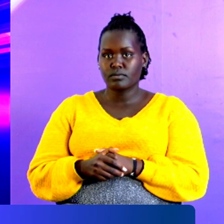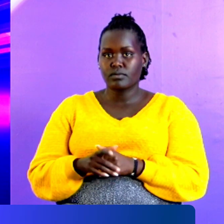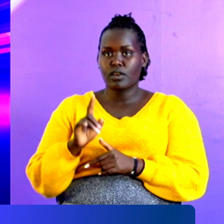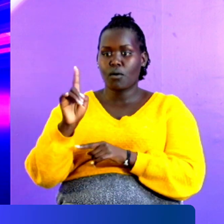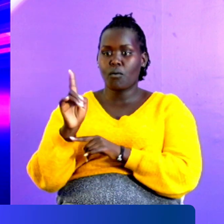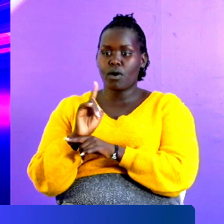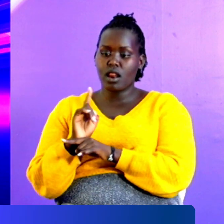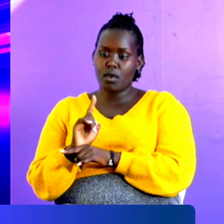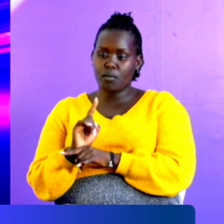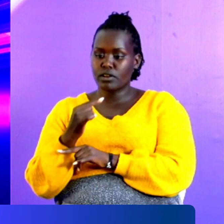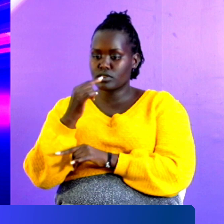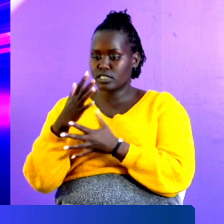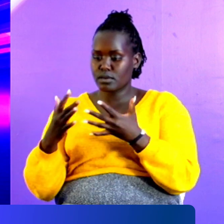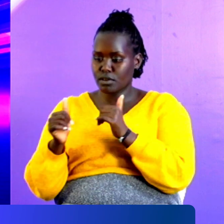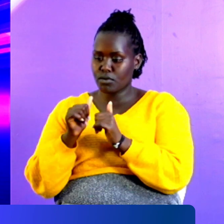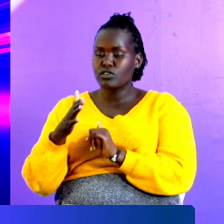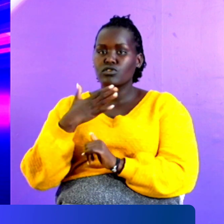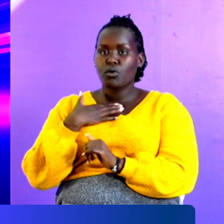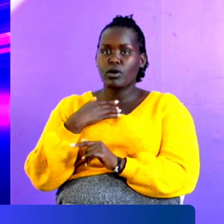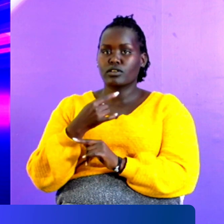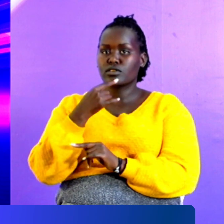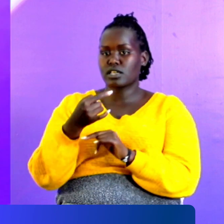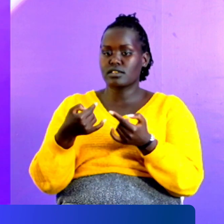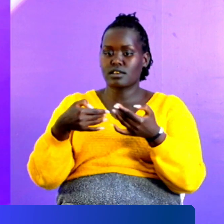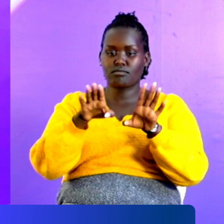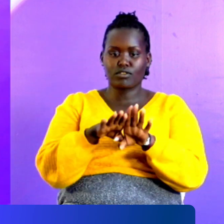1 minute just to say something that you want to say as a closing remark.